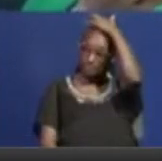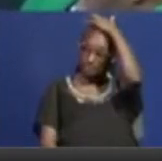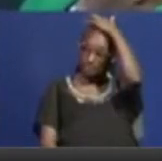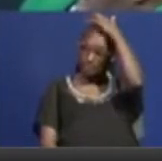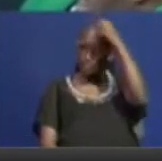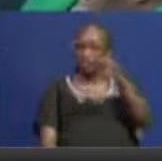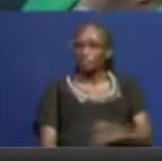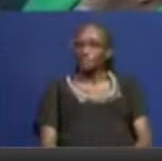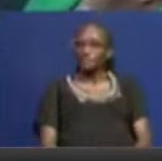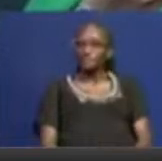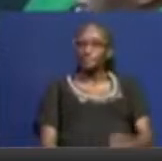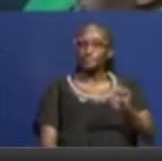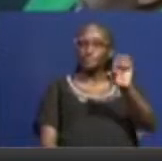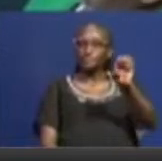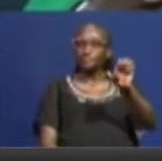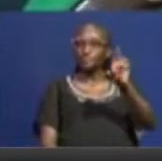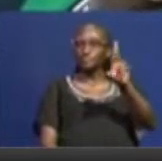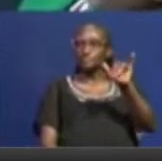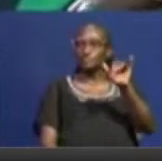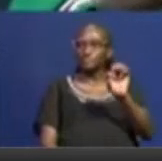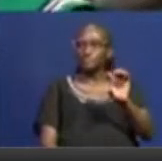Madira Kahugu Eric Mwangi.